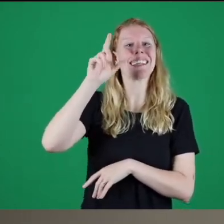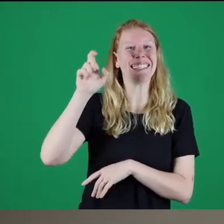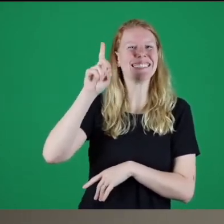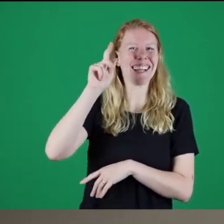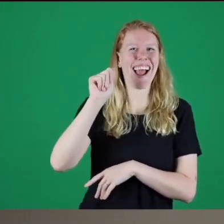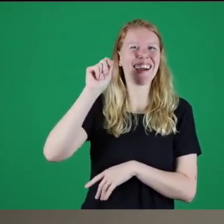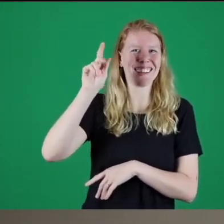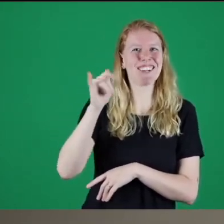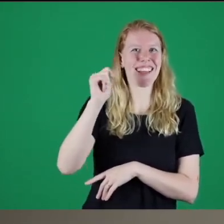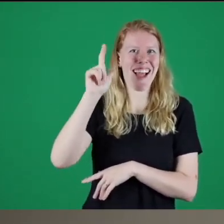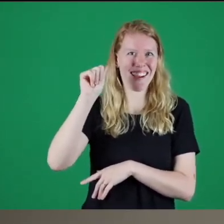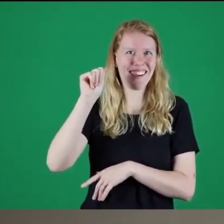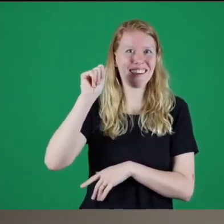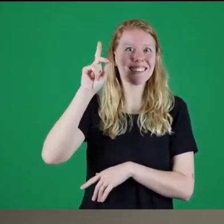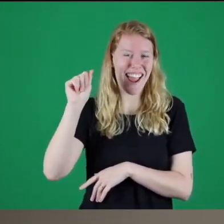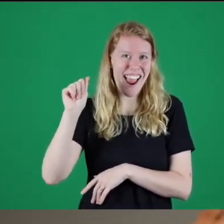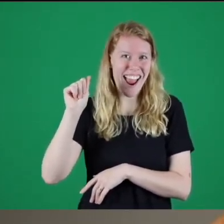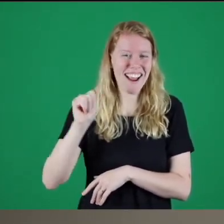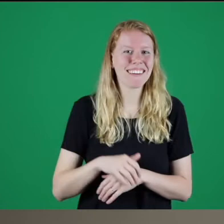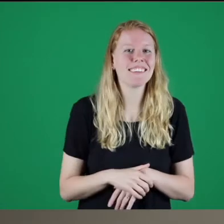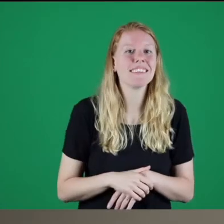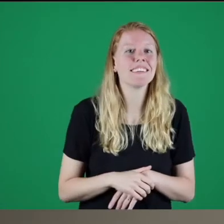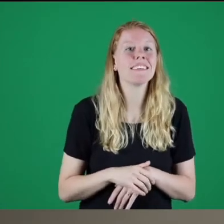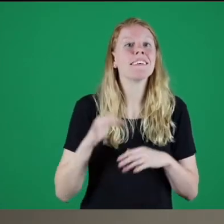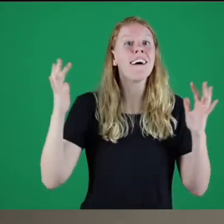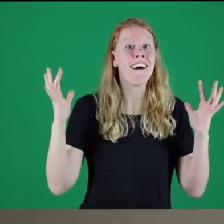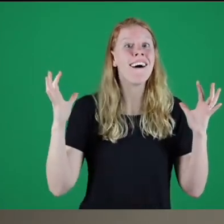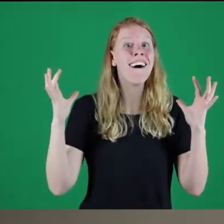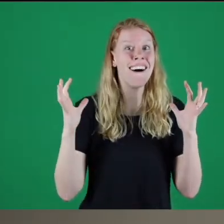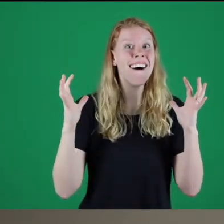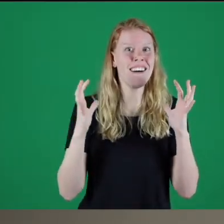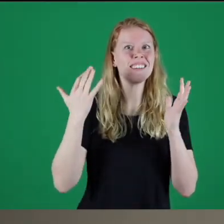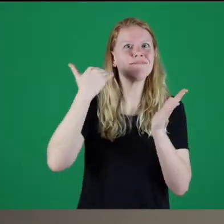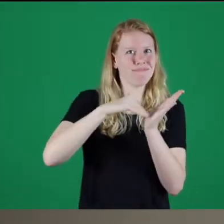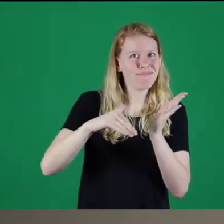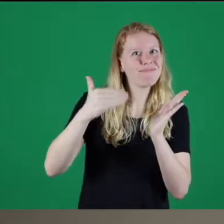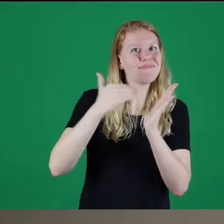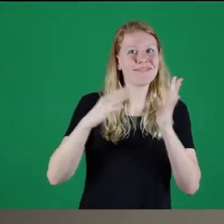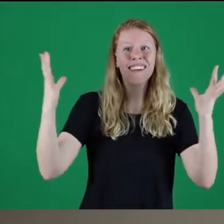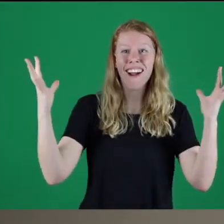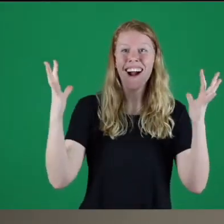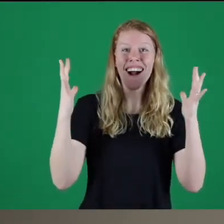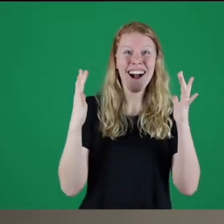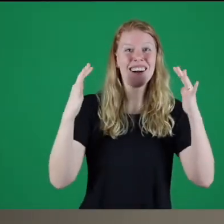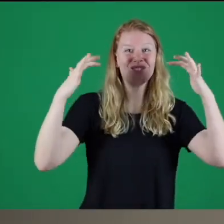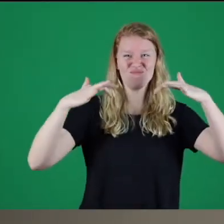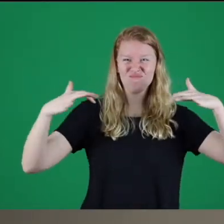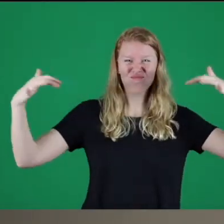they would sing back, "Ala leka jalia da." And then once all of the people were gathered together,